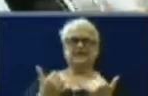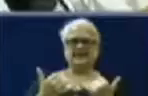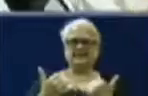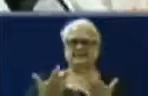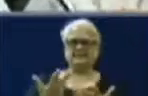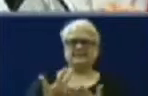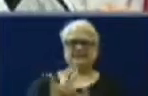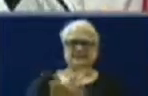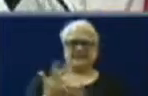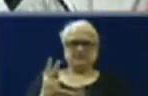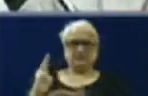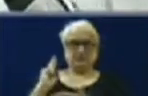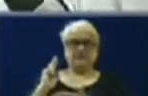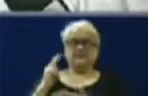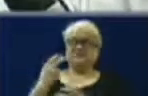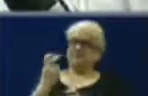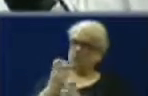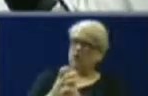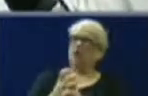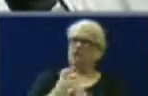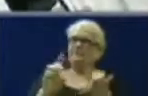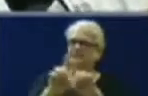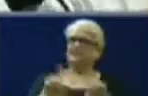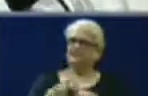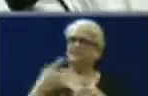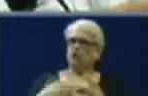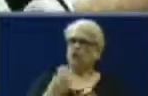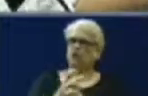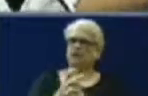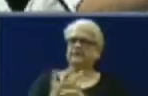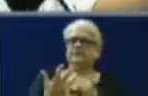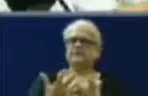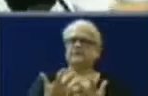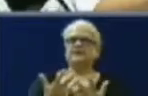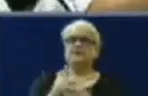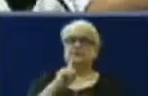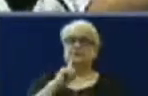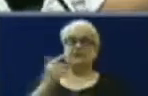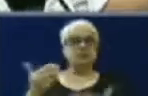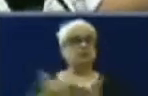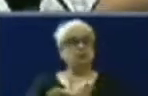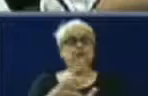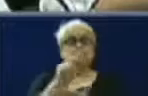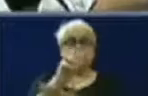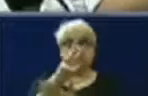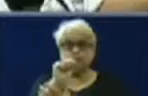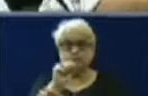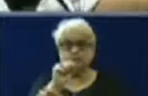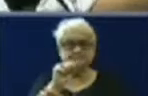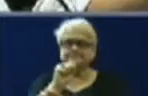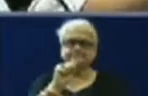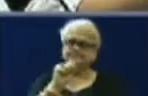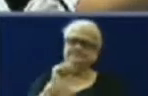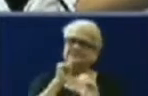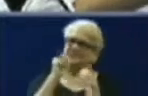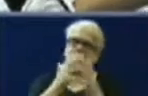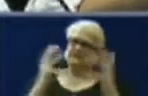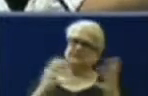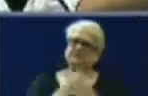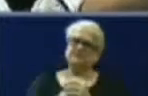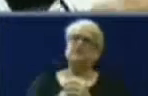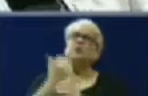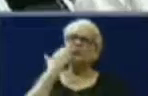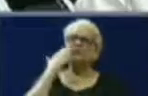but there's basically very little new news. We've known for a long time